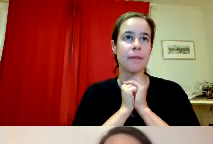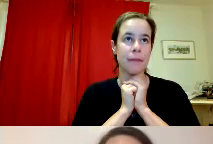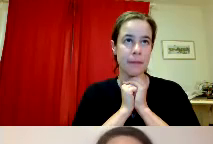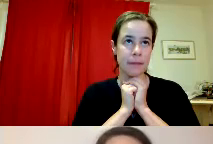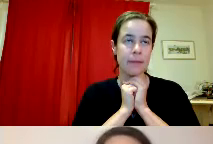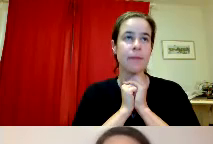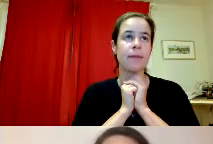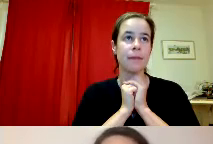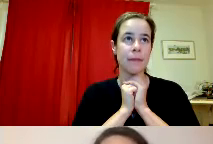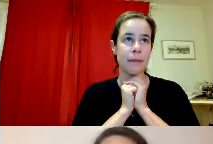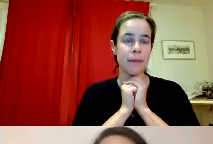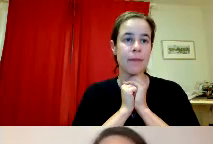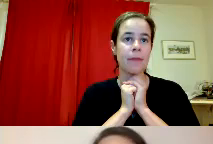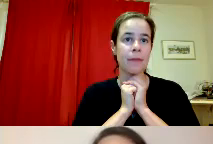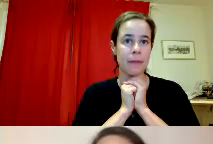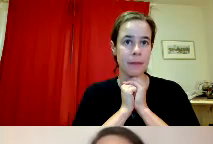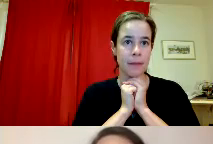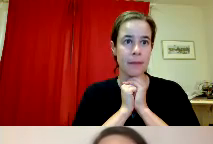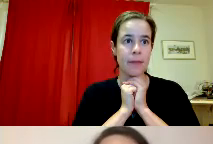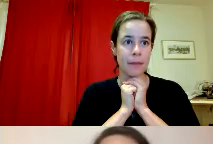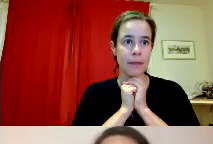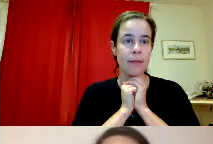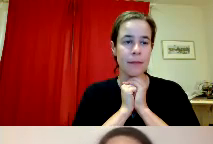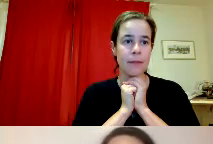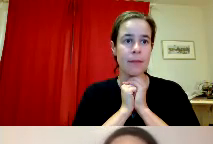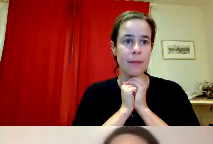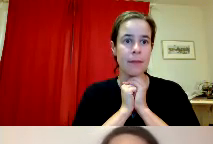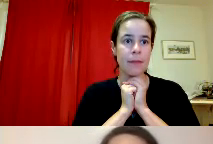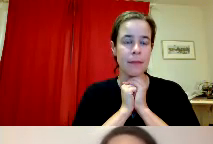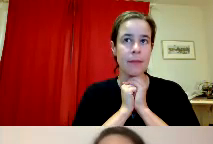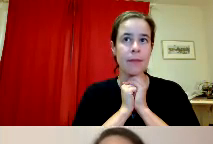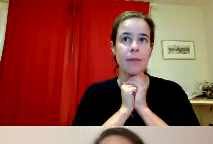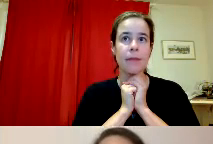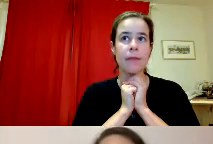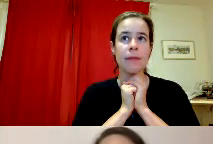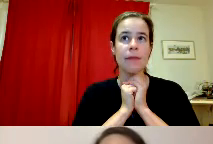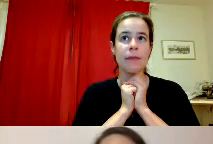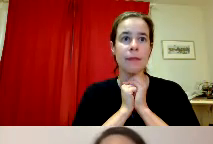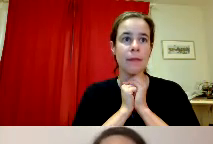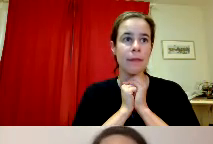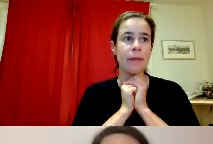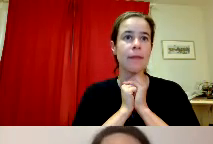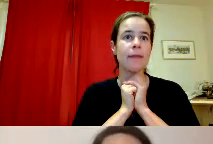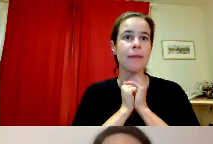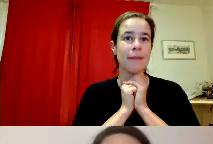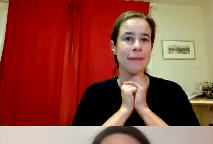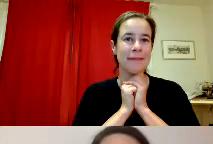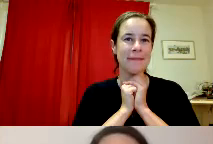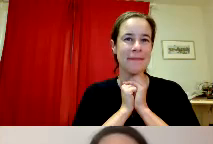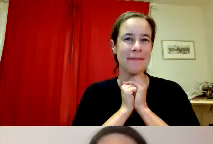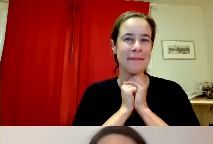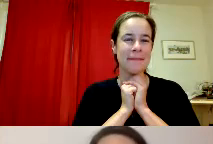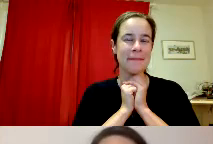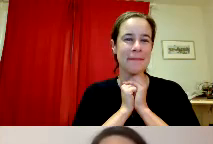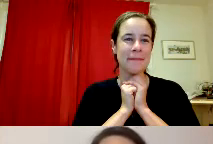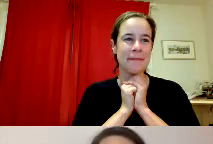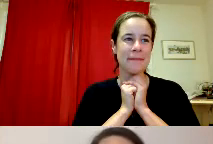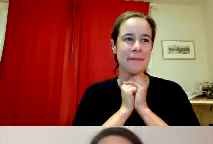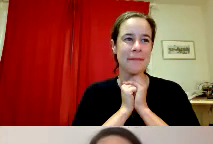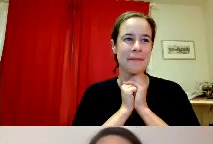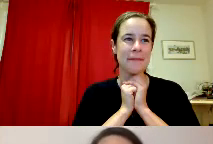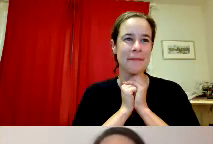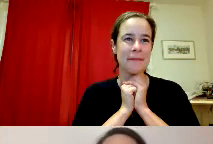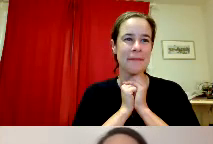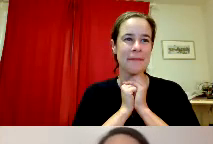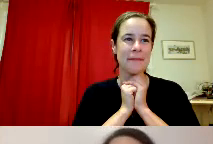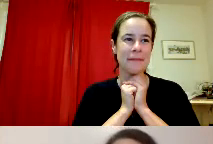then the COVID-19 pandemic with really unknown impacts, we decided to explore how the caregivers